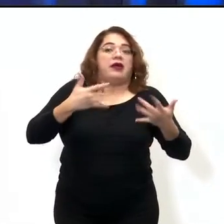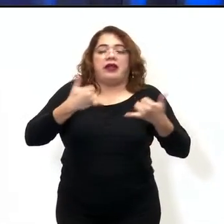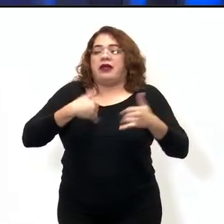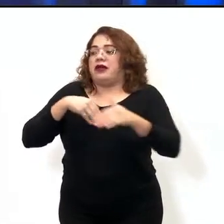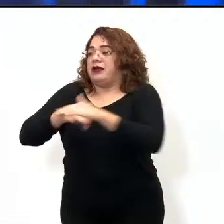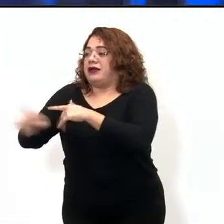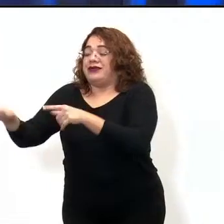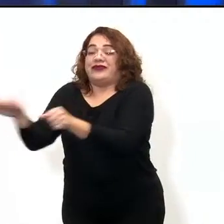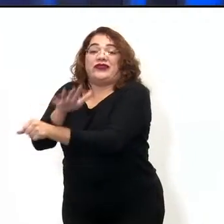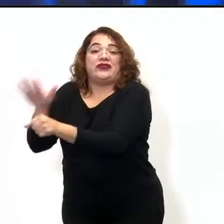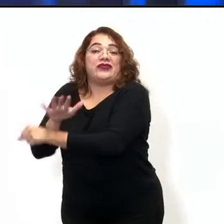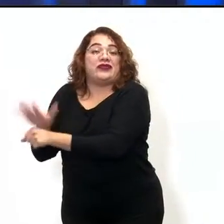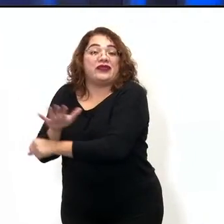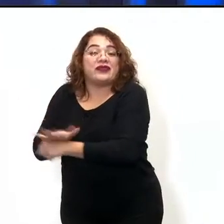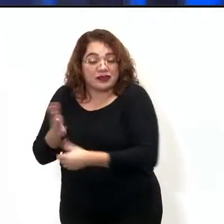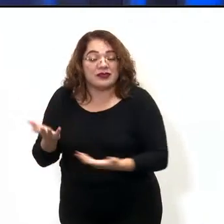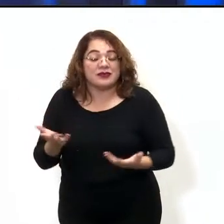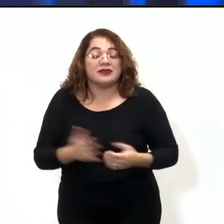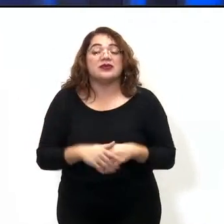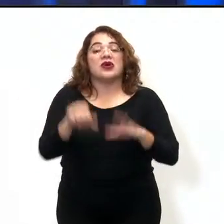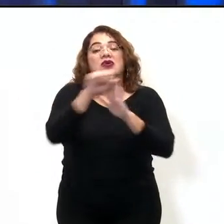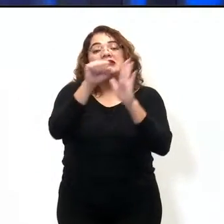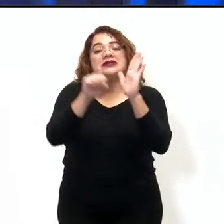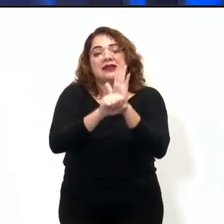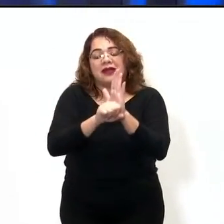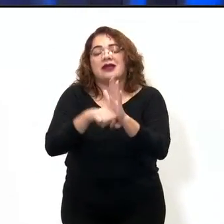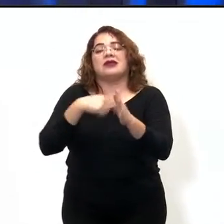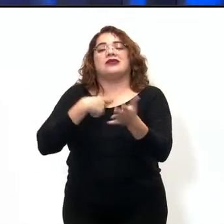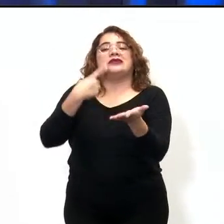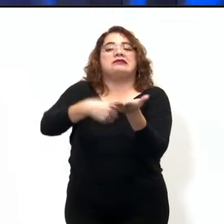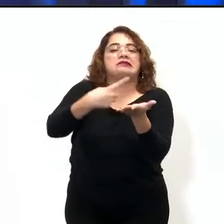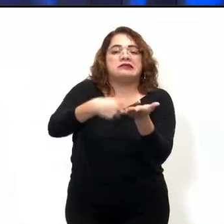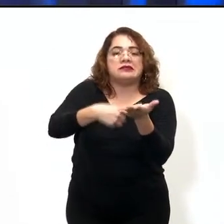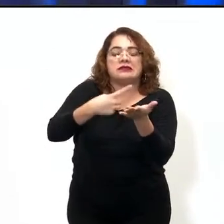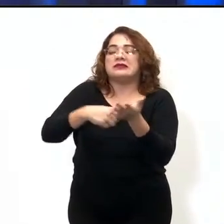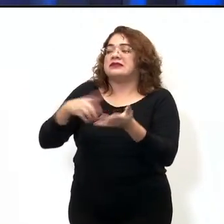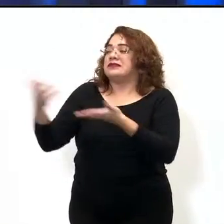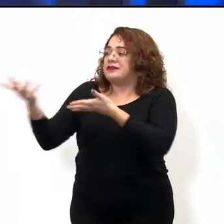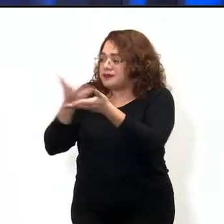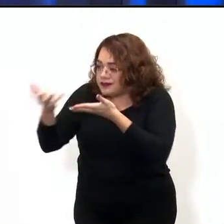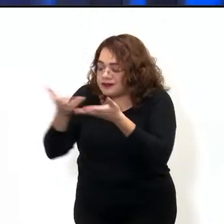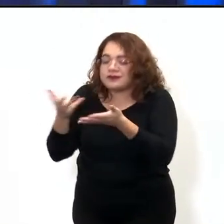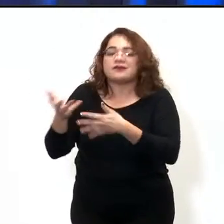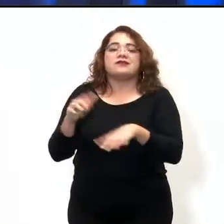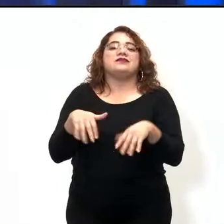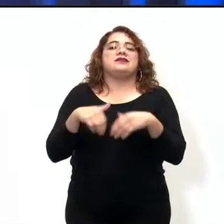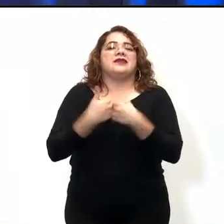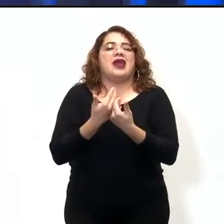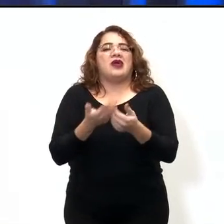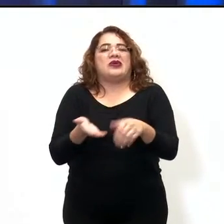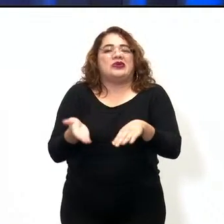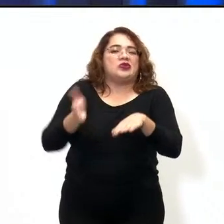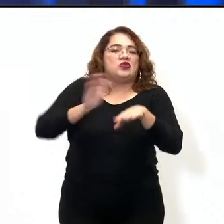of course, working directly with the state and others to increase that surge capacity that's available and where we can.